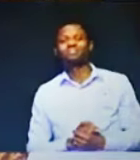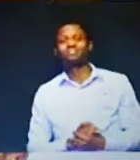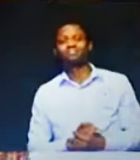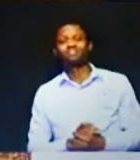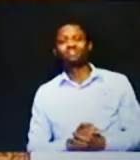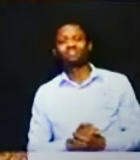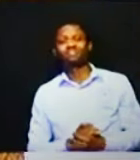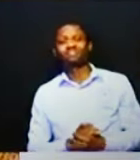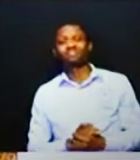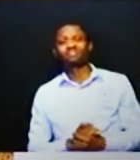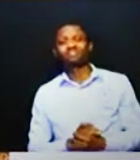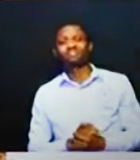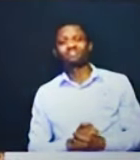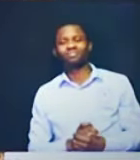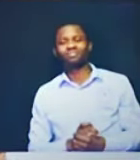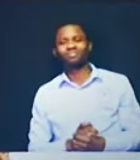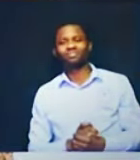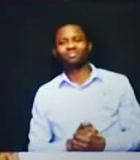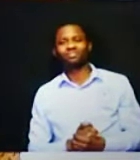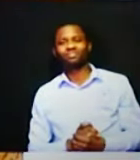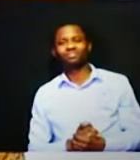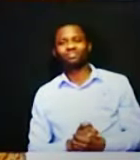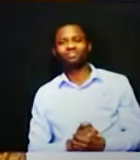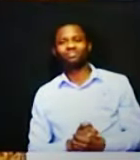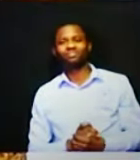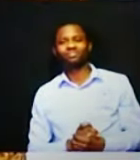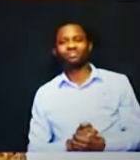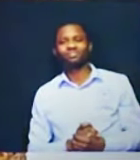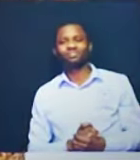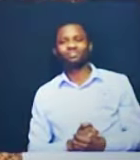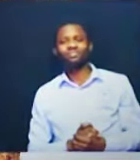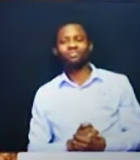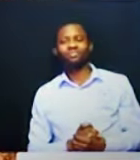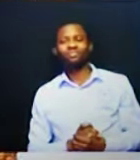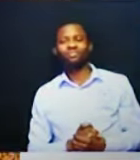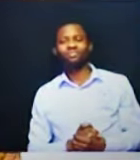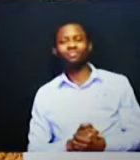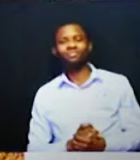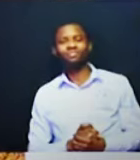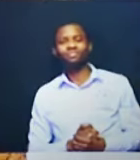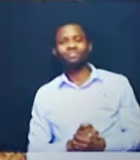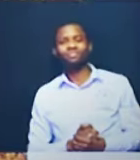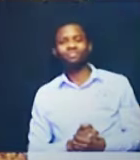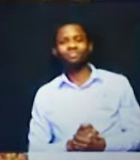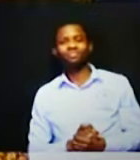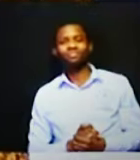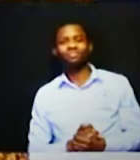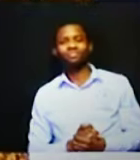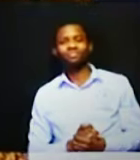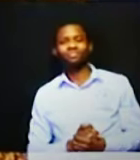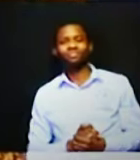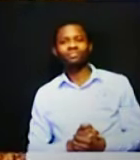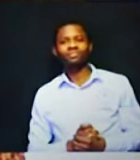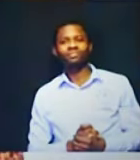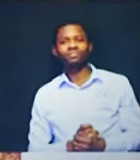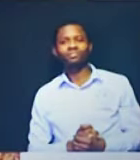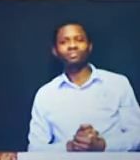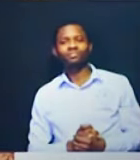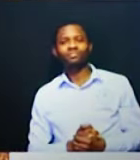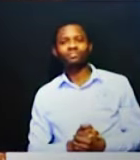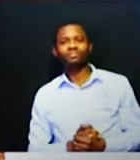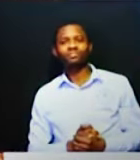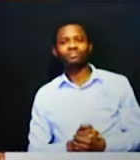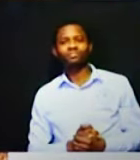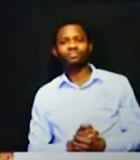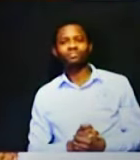ko. Asuma for no encheng na odano edi. Chire wong sedie, uhunu ewradi kwang numu.